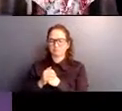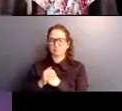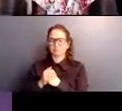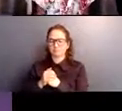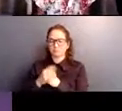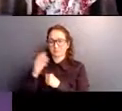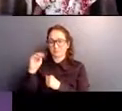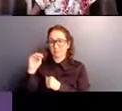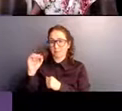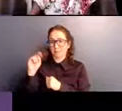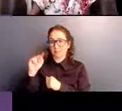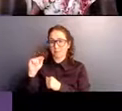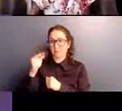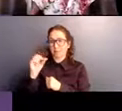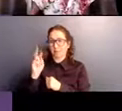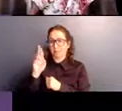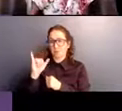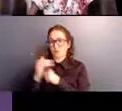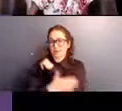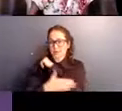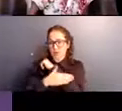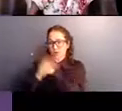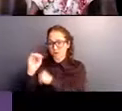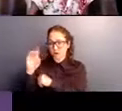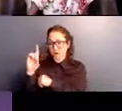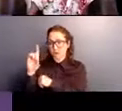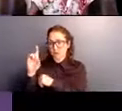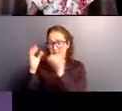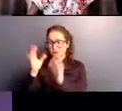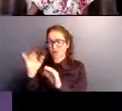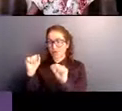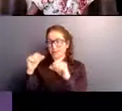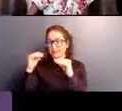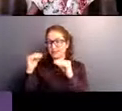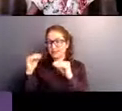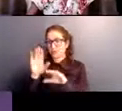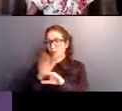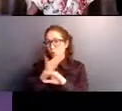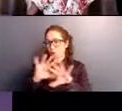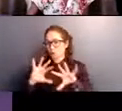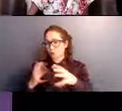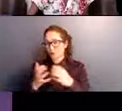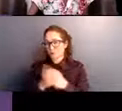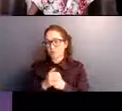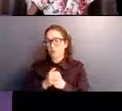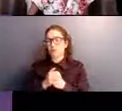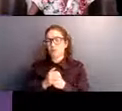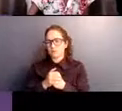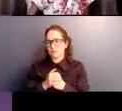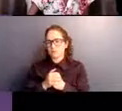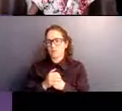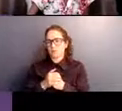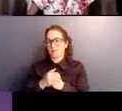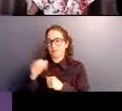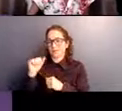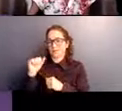Montgomery County, in Maryland, instrumental music teachers can also teach orchestra. So an auto parts store is one of